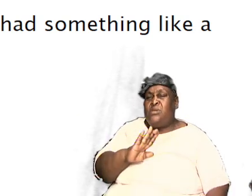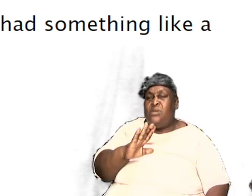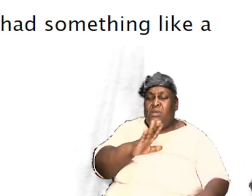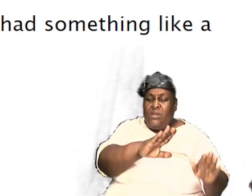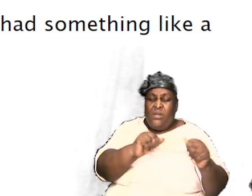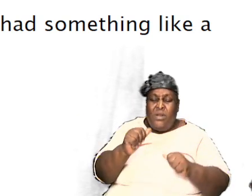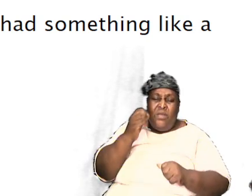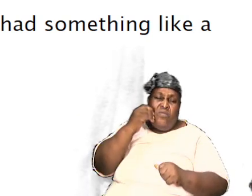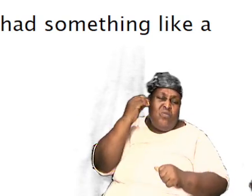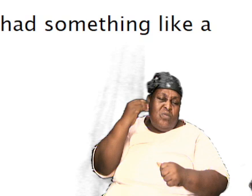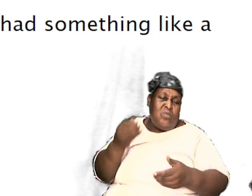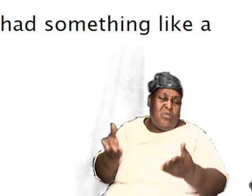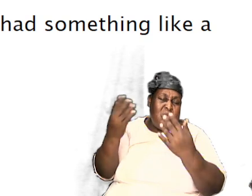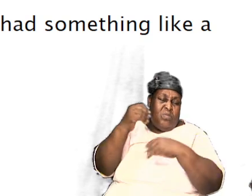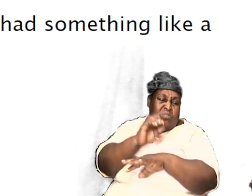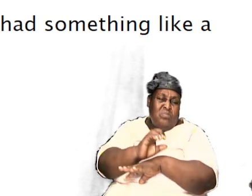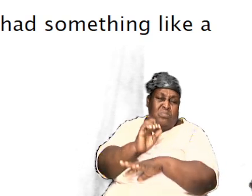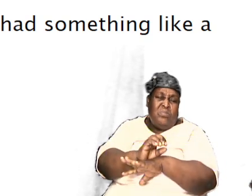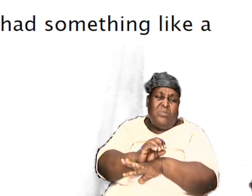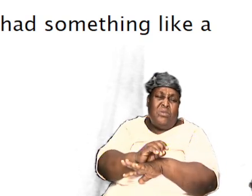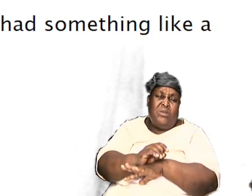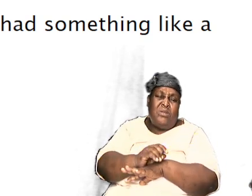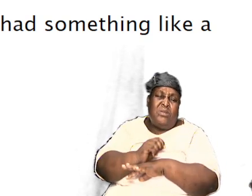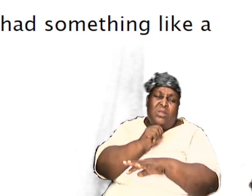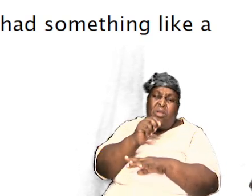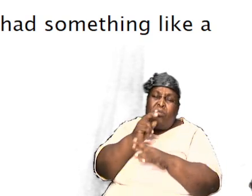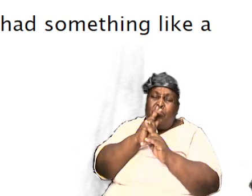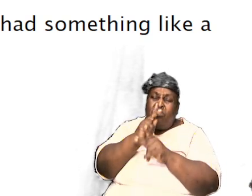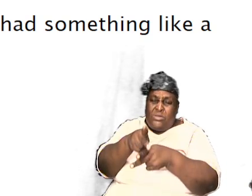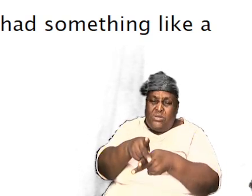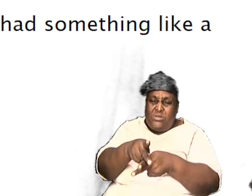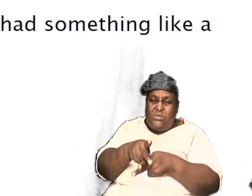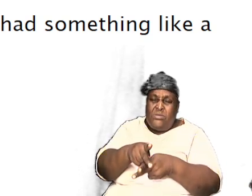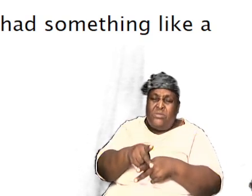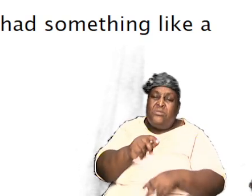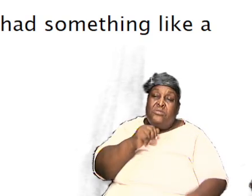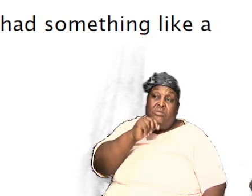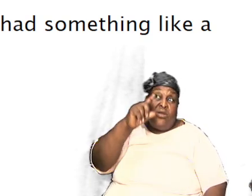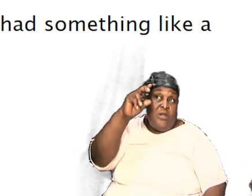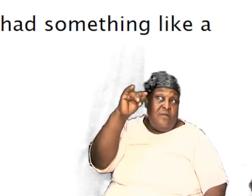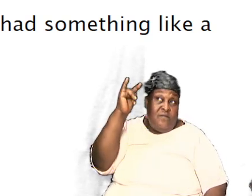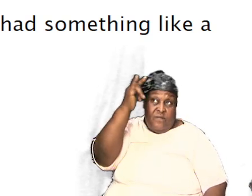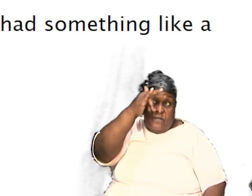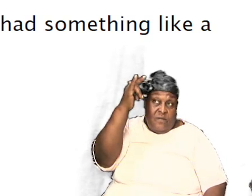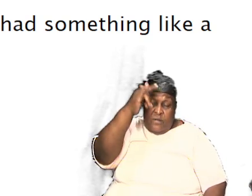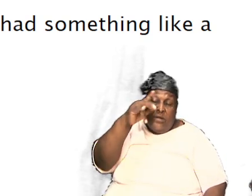church and pretend, amen, we are not fooling anyone.